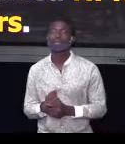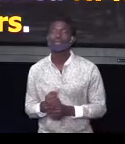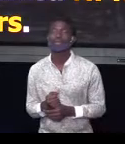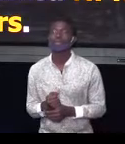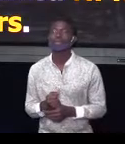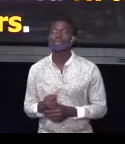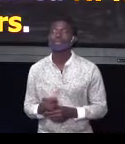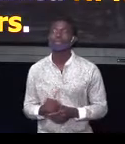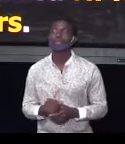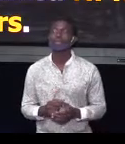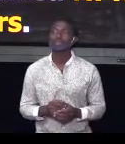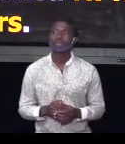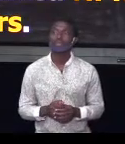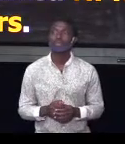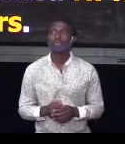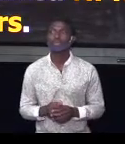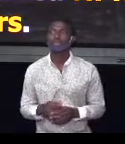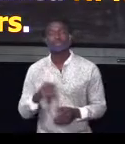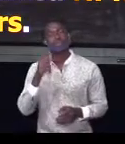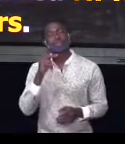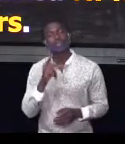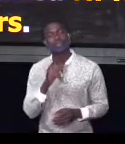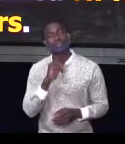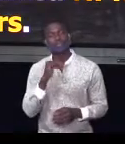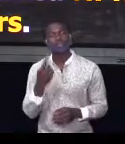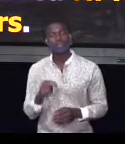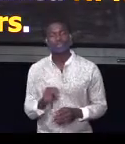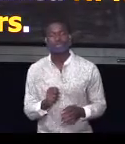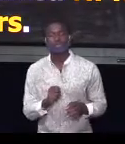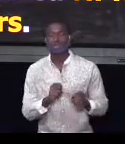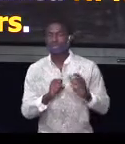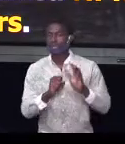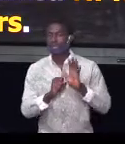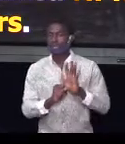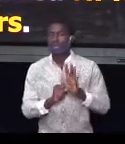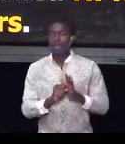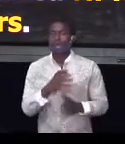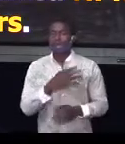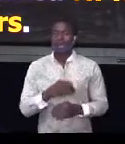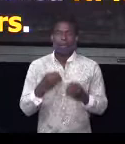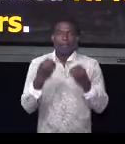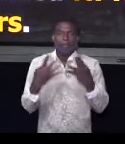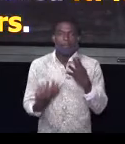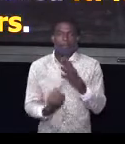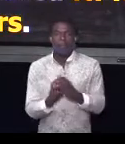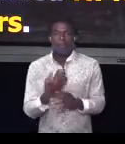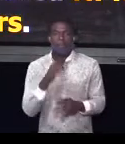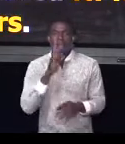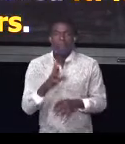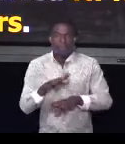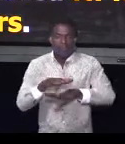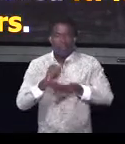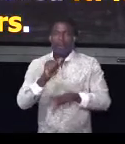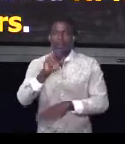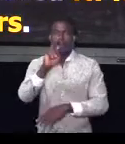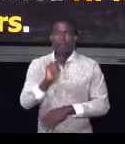potassium, the symbol, that is K. Hence, many fertilizers are called